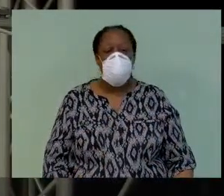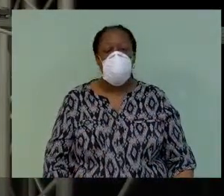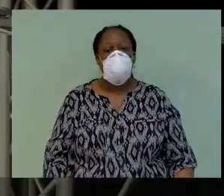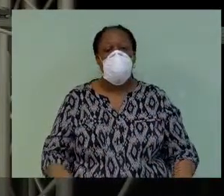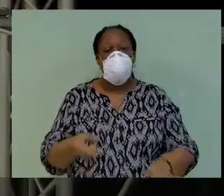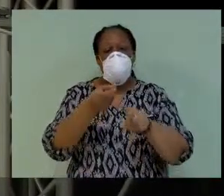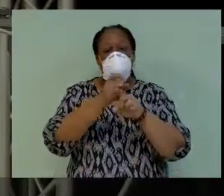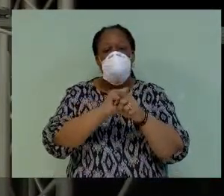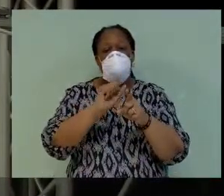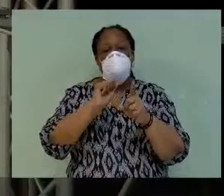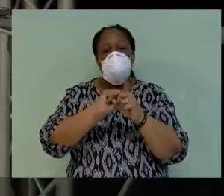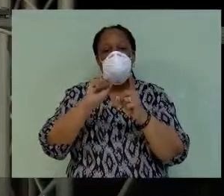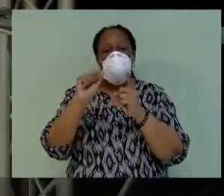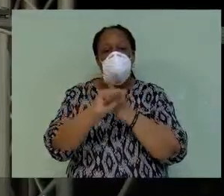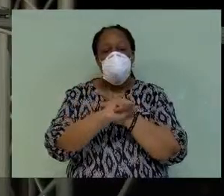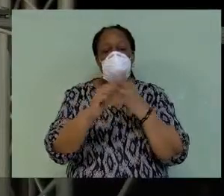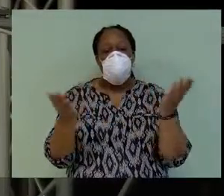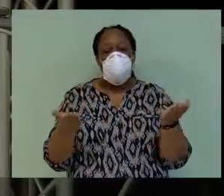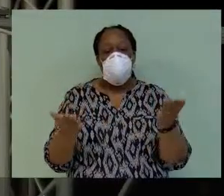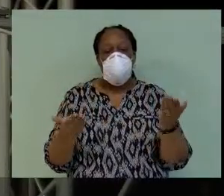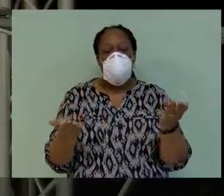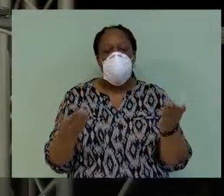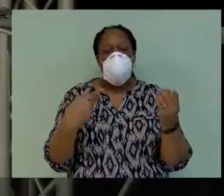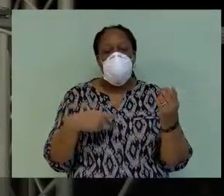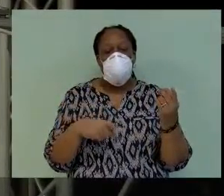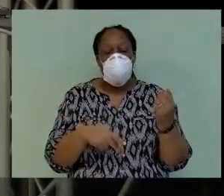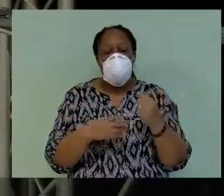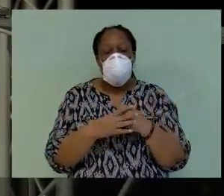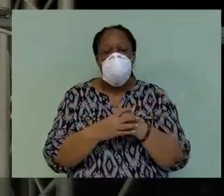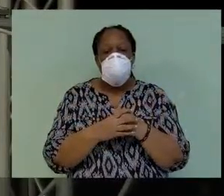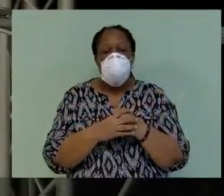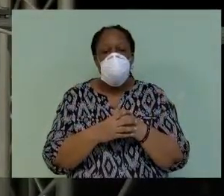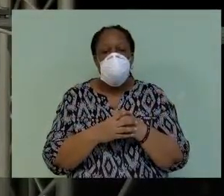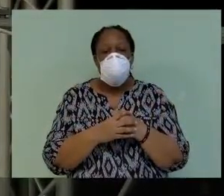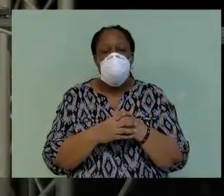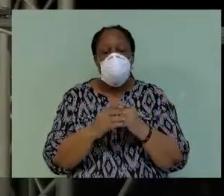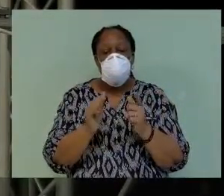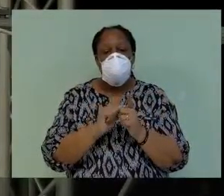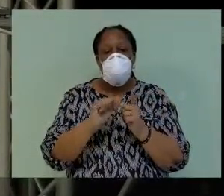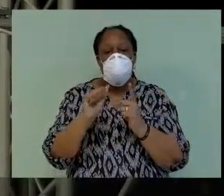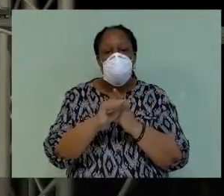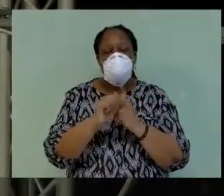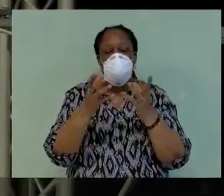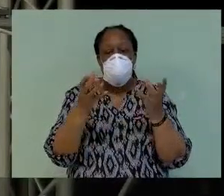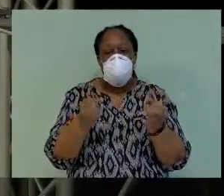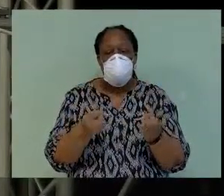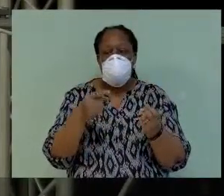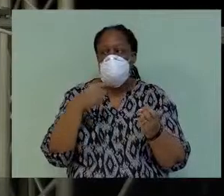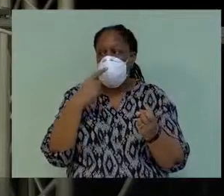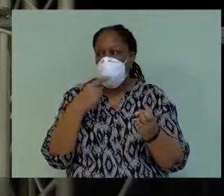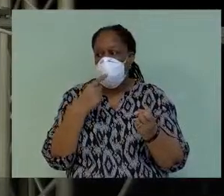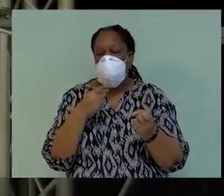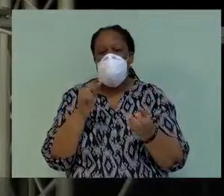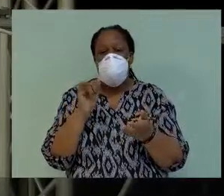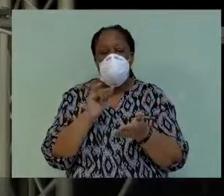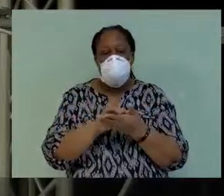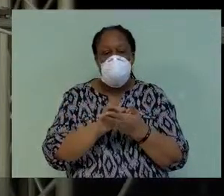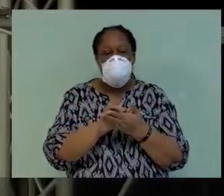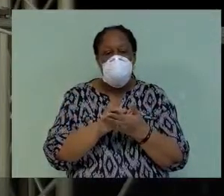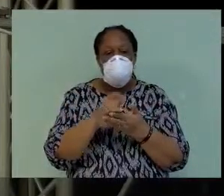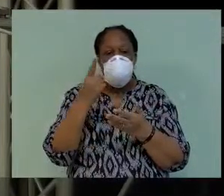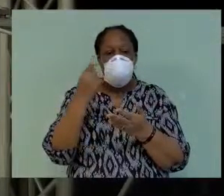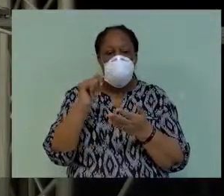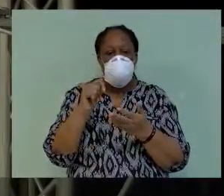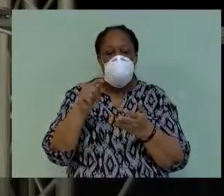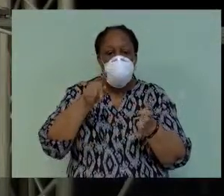Agriculture in St. Kitts. The Department of Agriculture wishes to inform that the